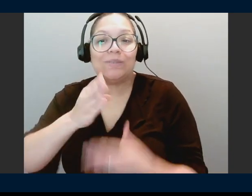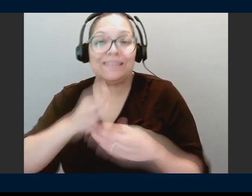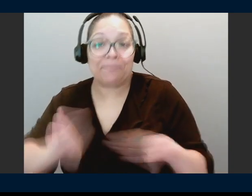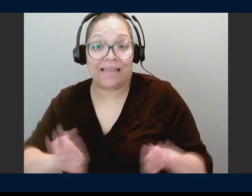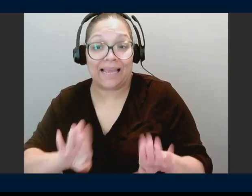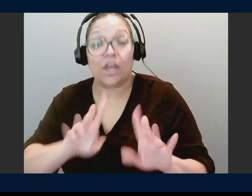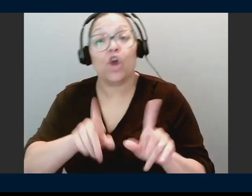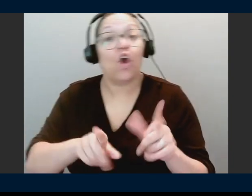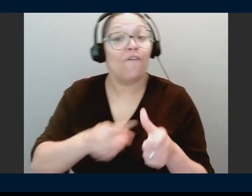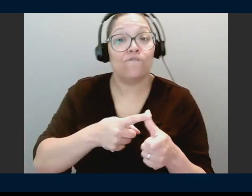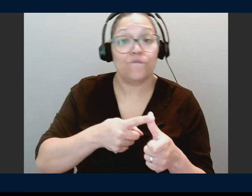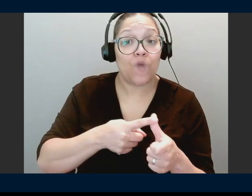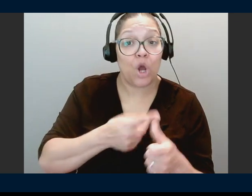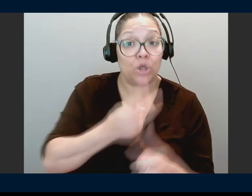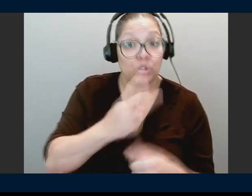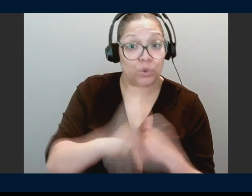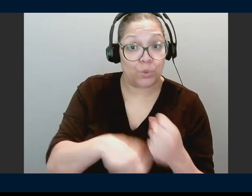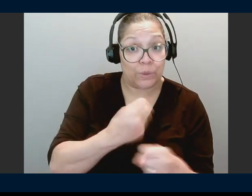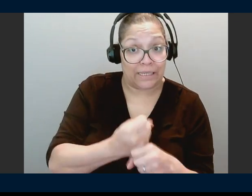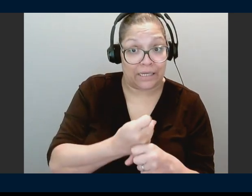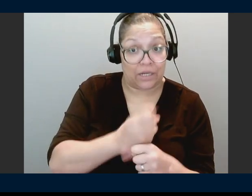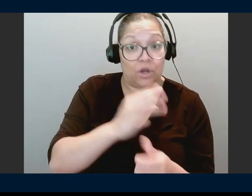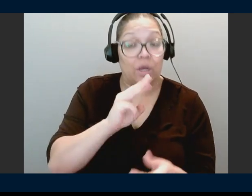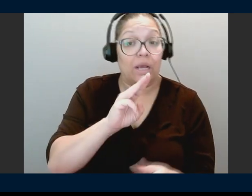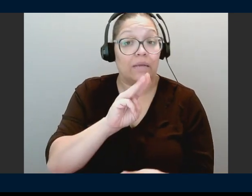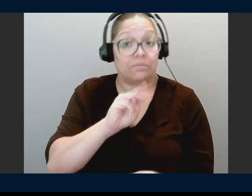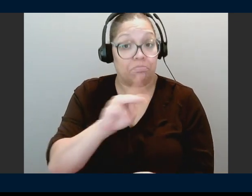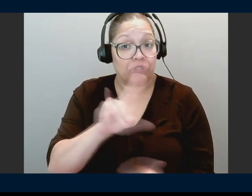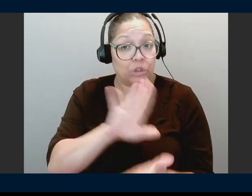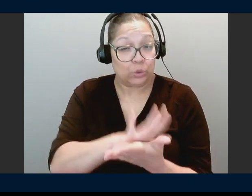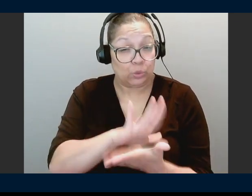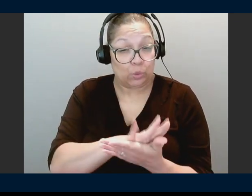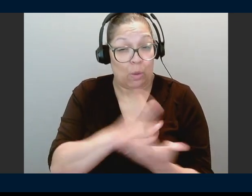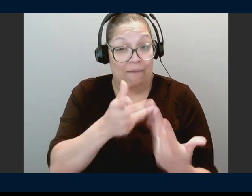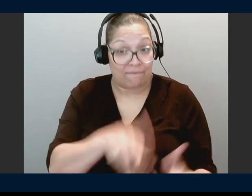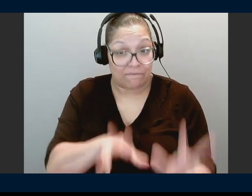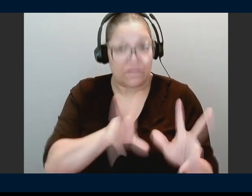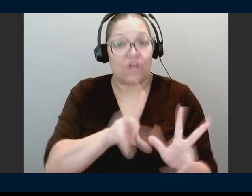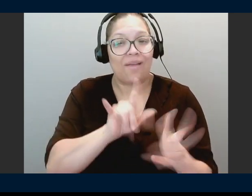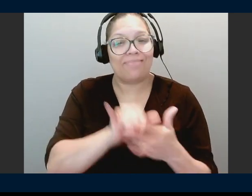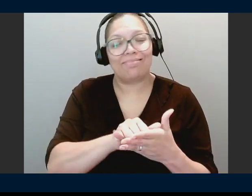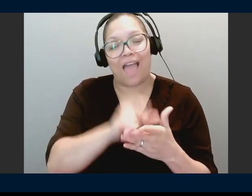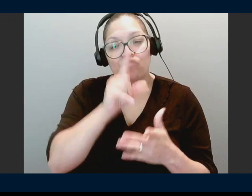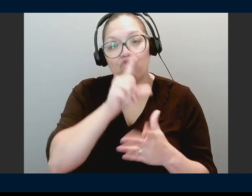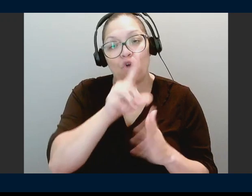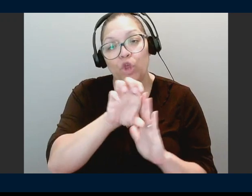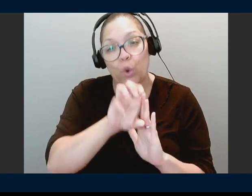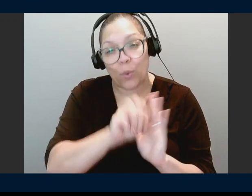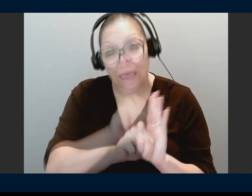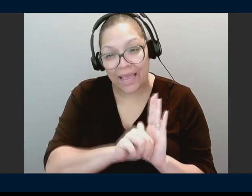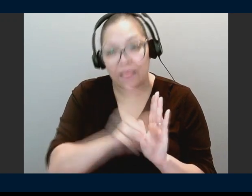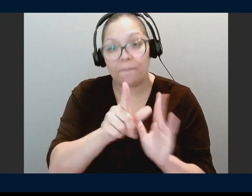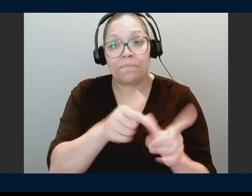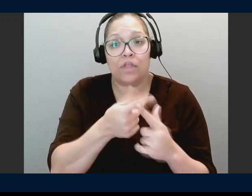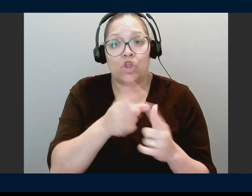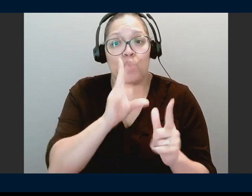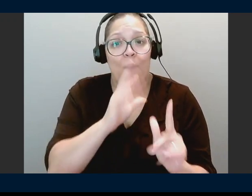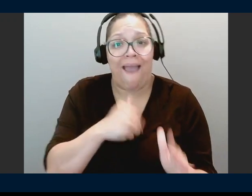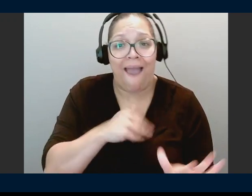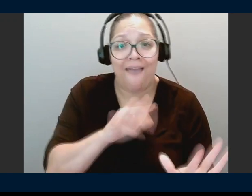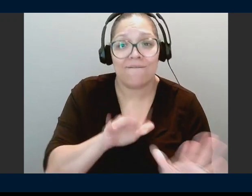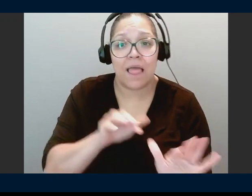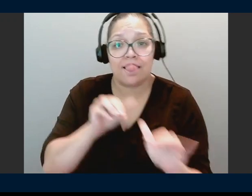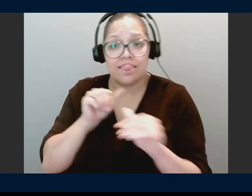of medical school are completed. That's typically your coursework, core curriculum. You then take a leave of absence from your home